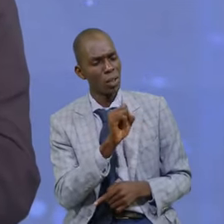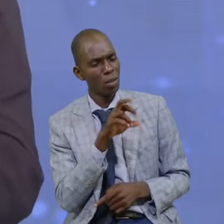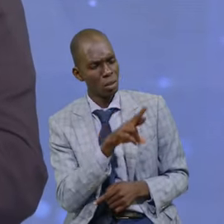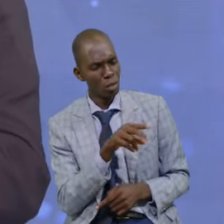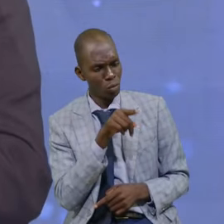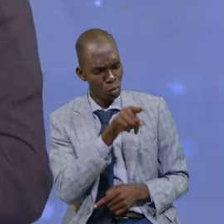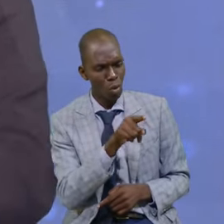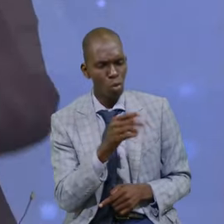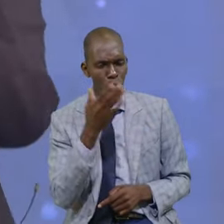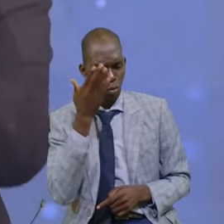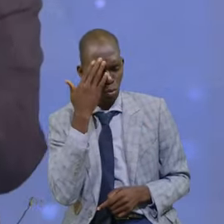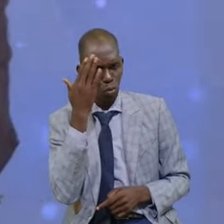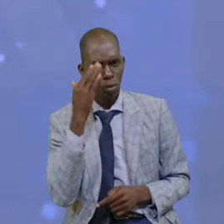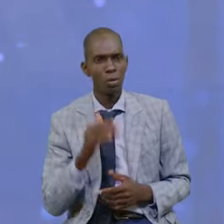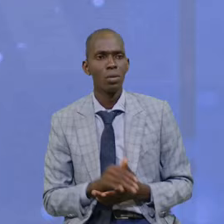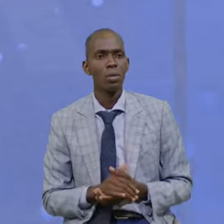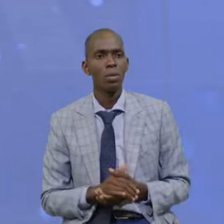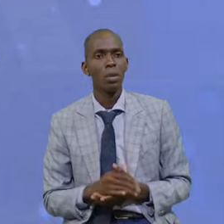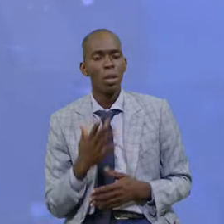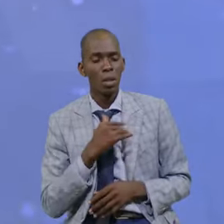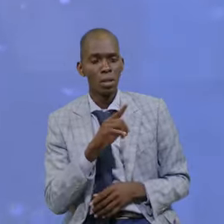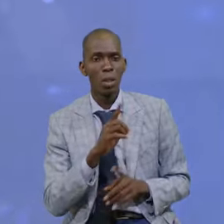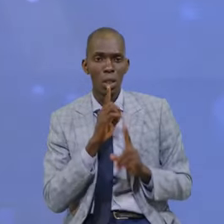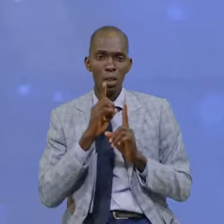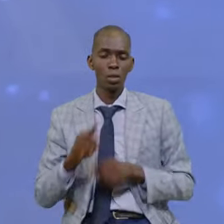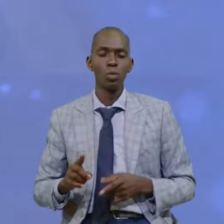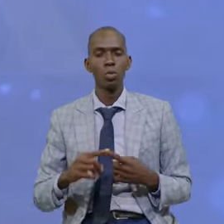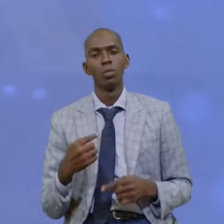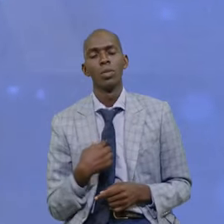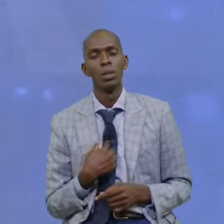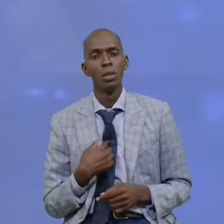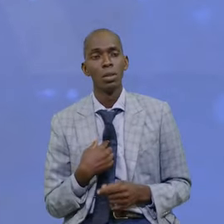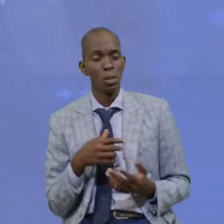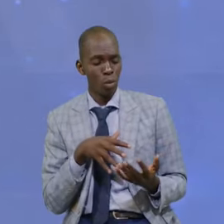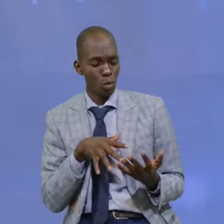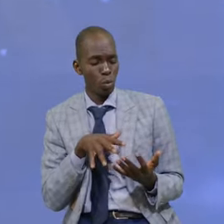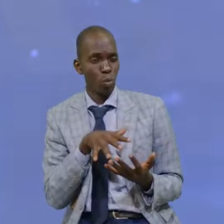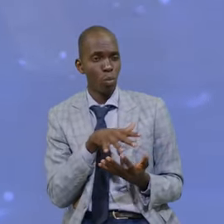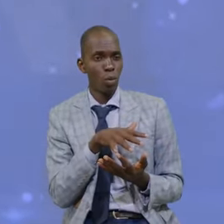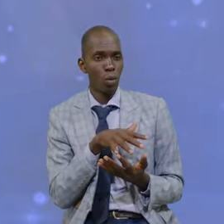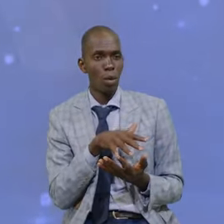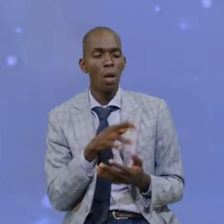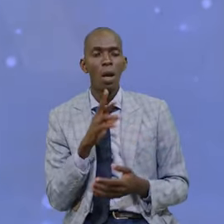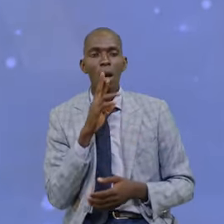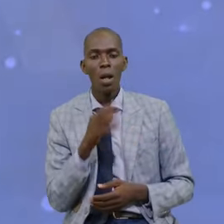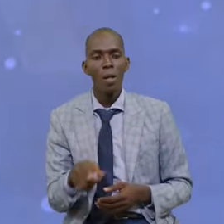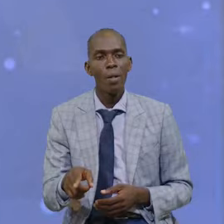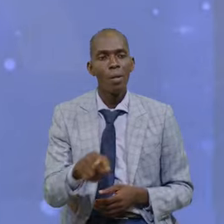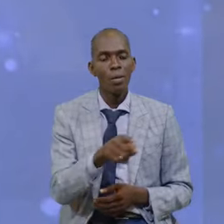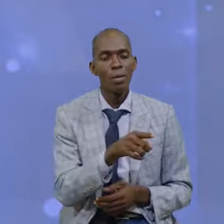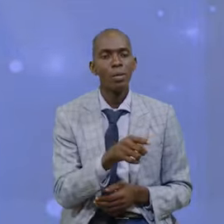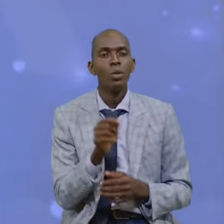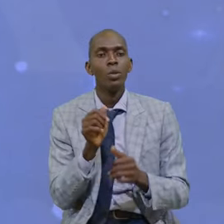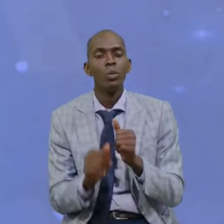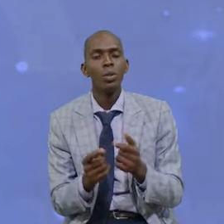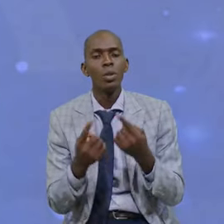thou knowest. And he said unto me, these are they which